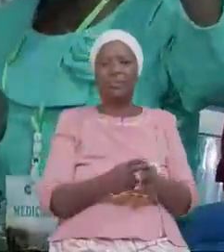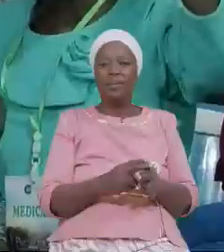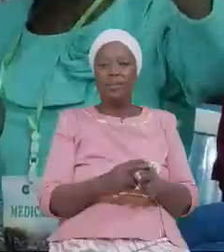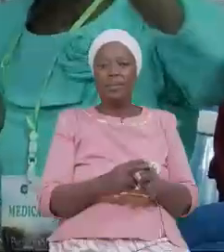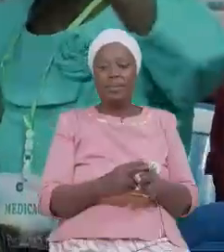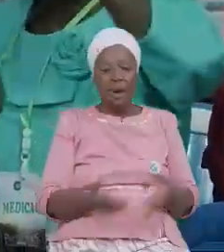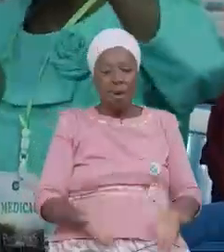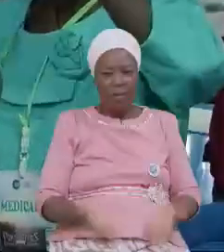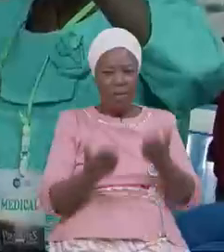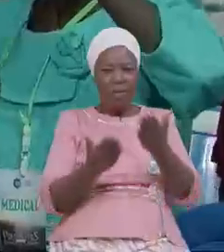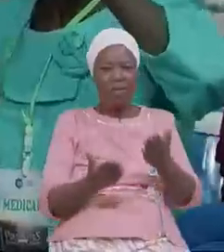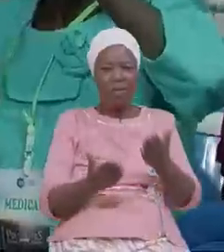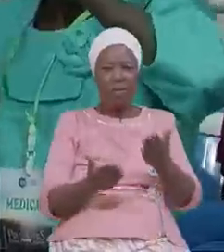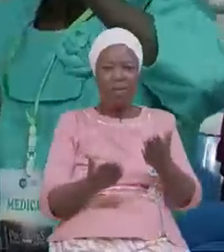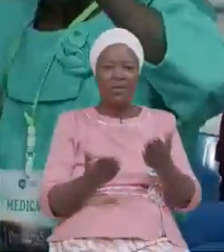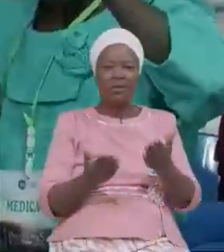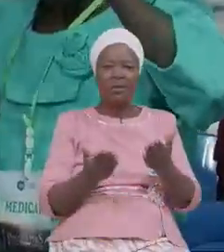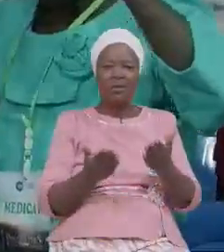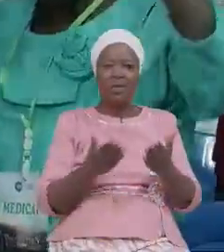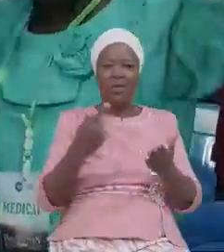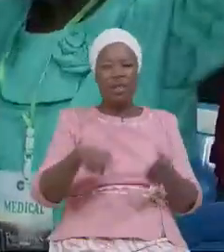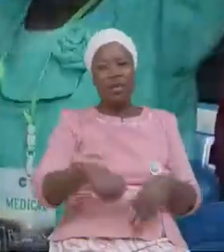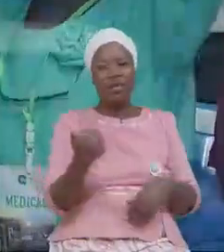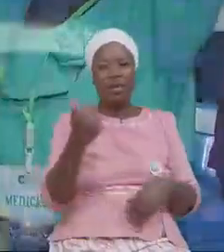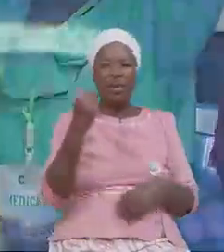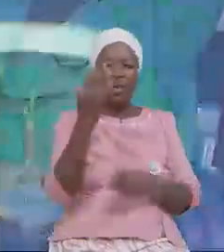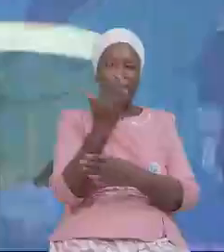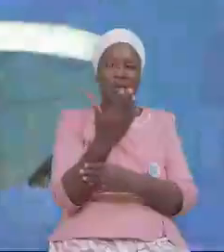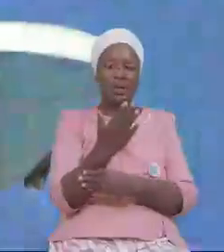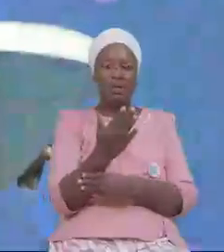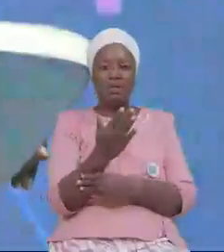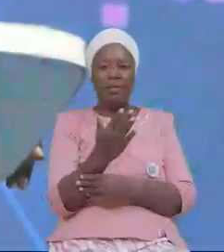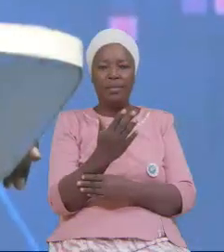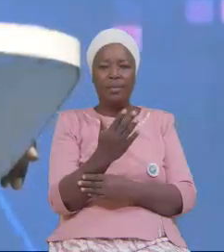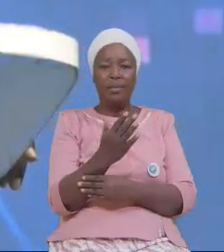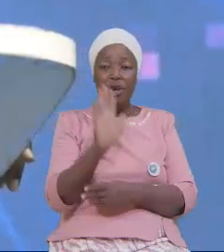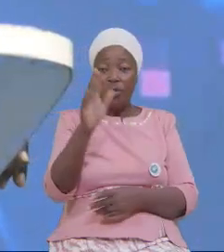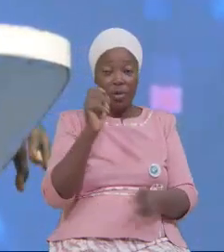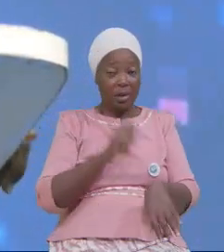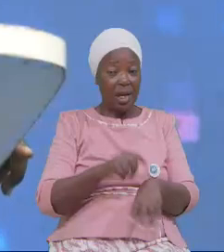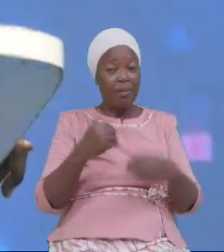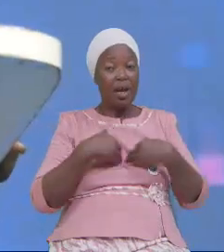Raise up the other hand. Your time has come.